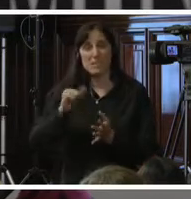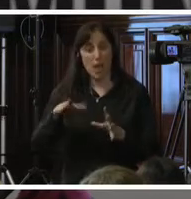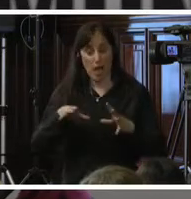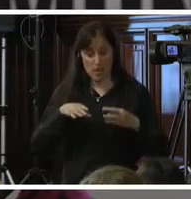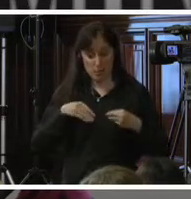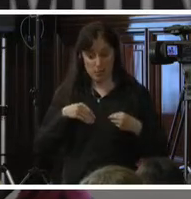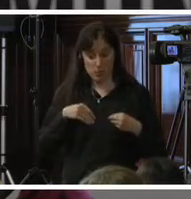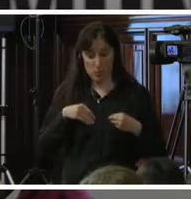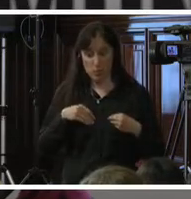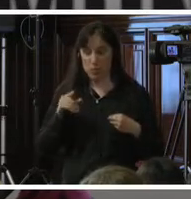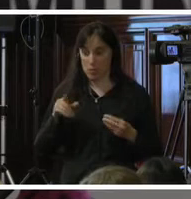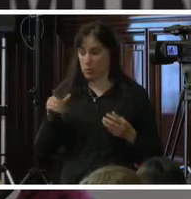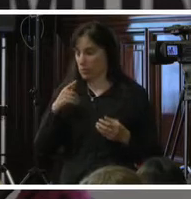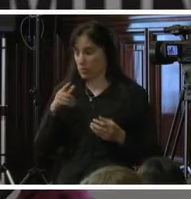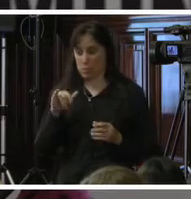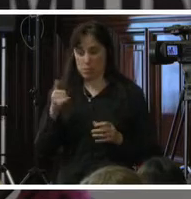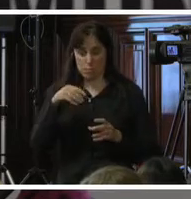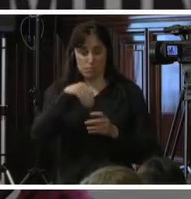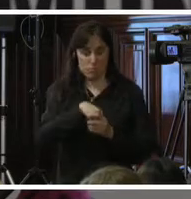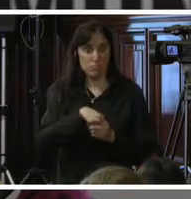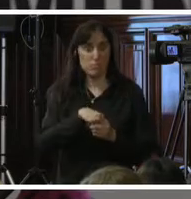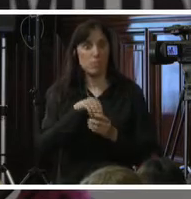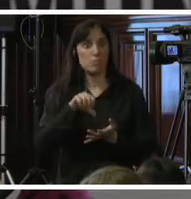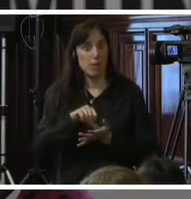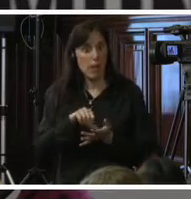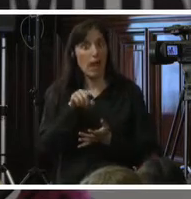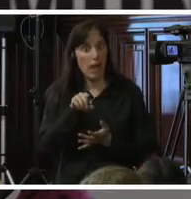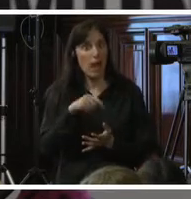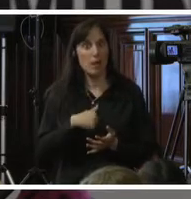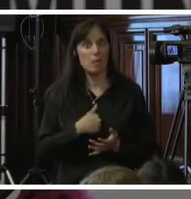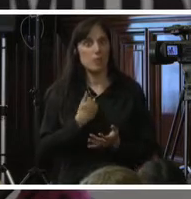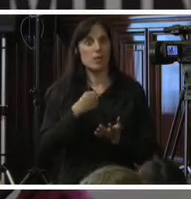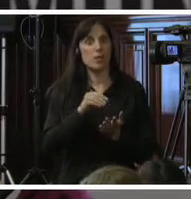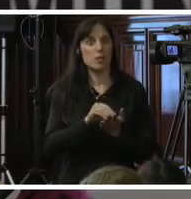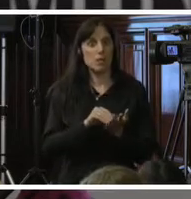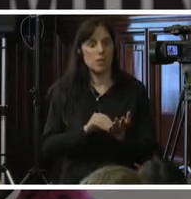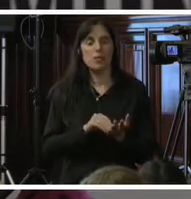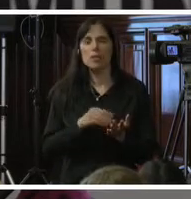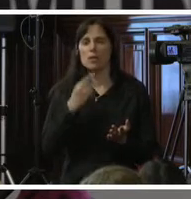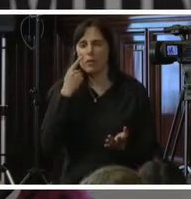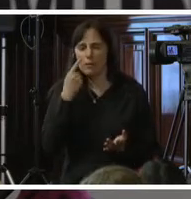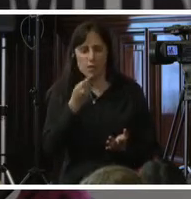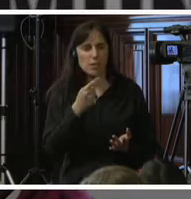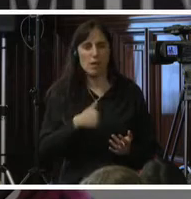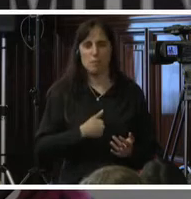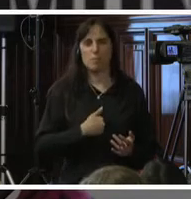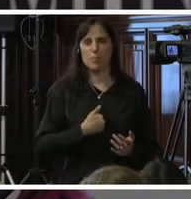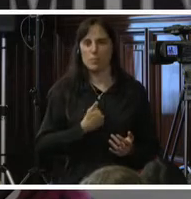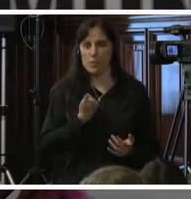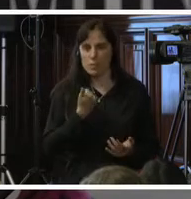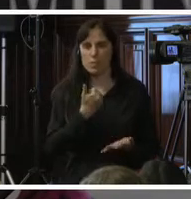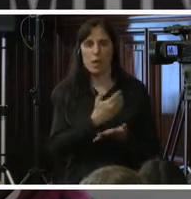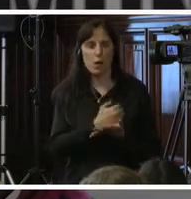how shall I put, users of trafficked persons, for both sexual reasons